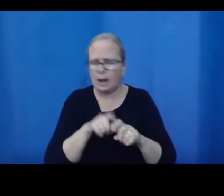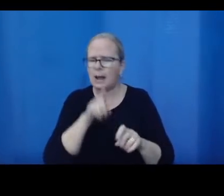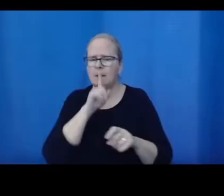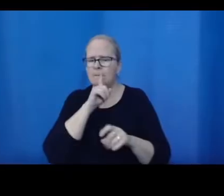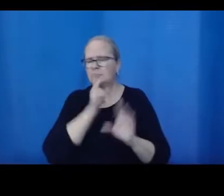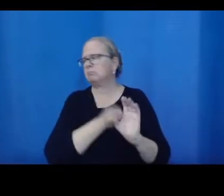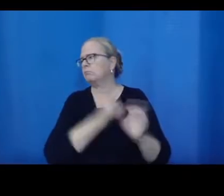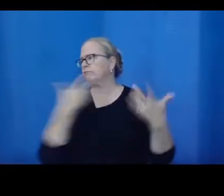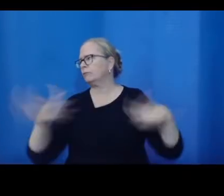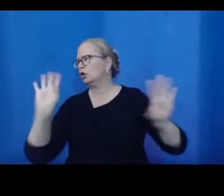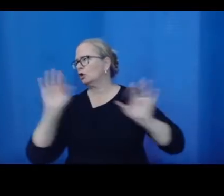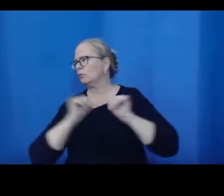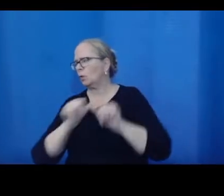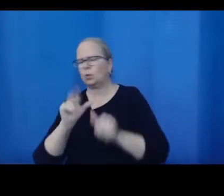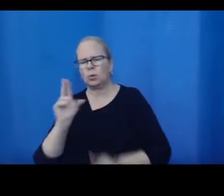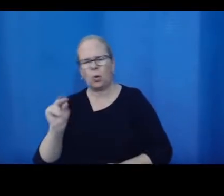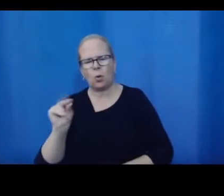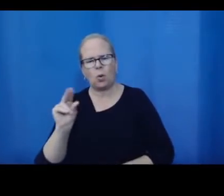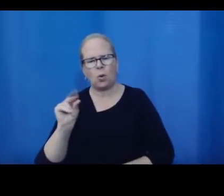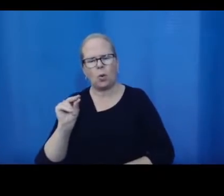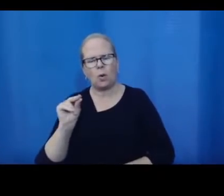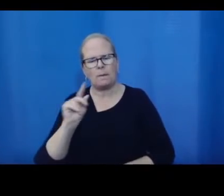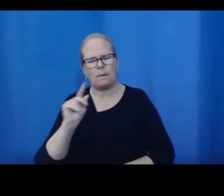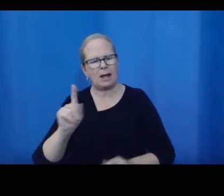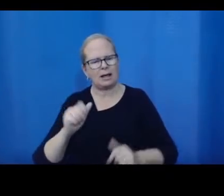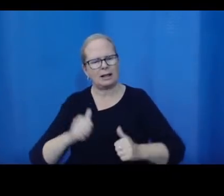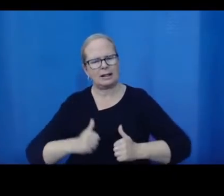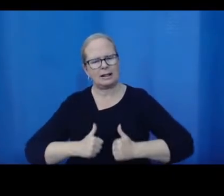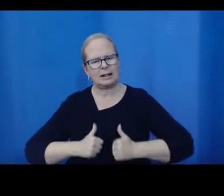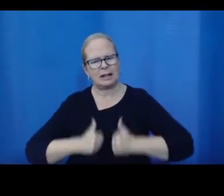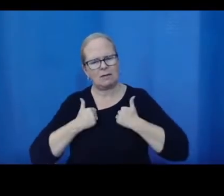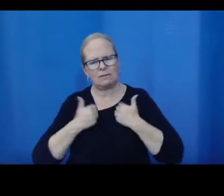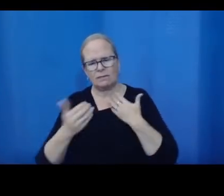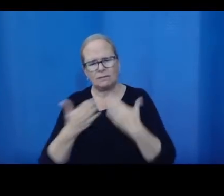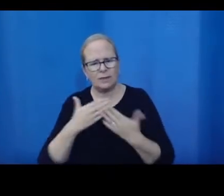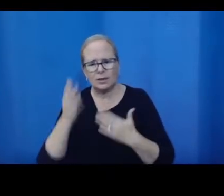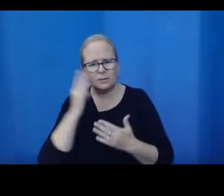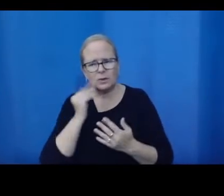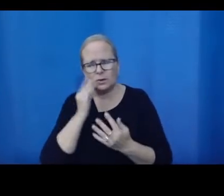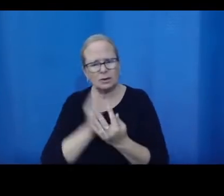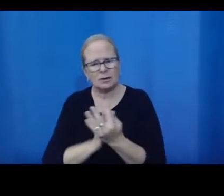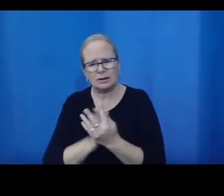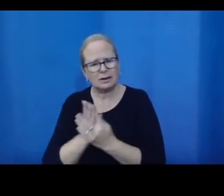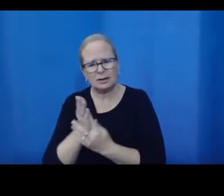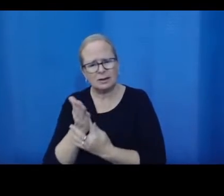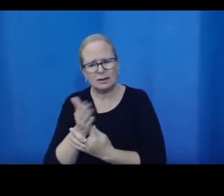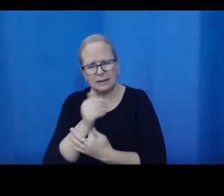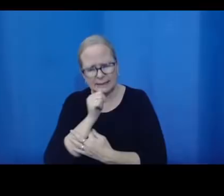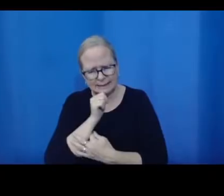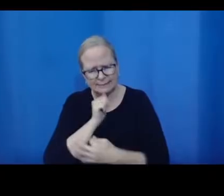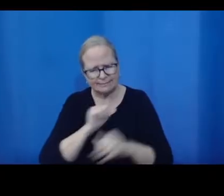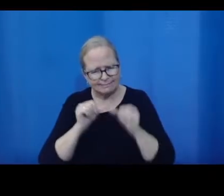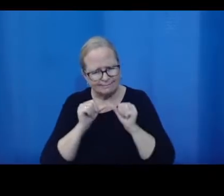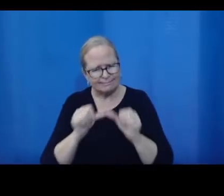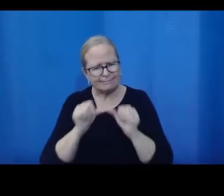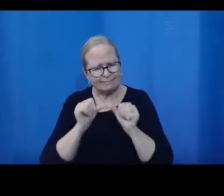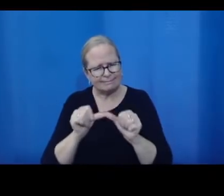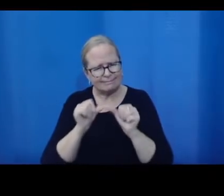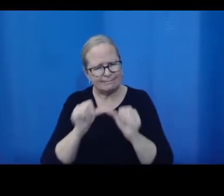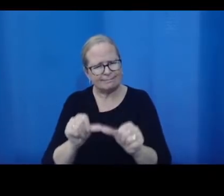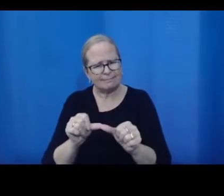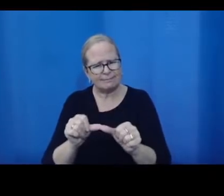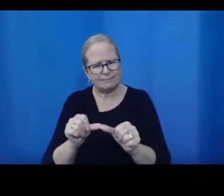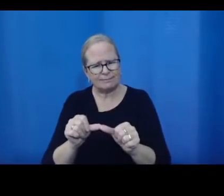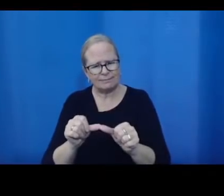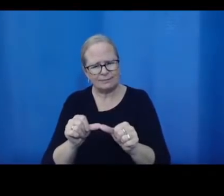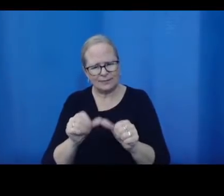it. Nothing is permanent. So I'm a bit of an existentialist, and I really believe that. And I believe that there's meaning even in